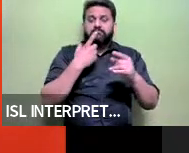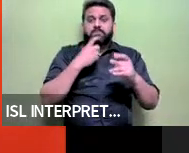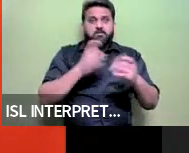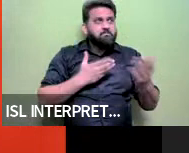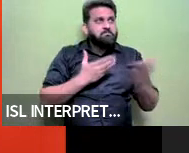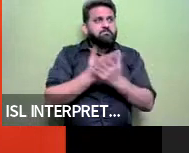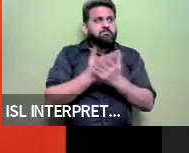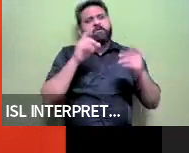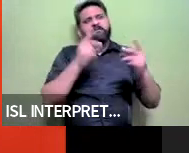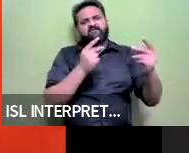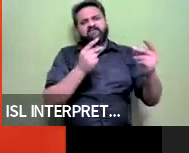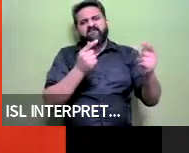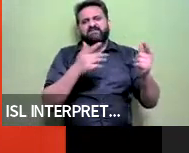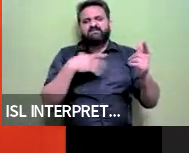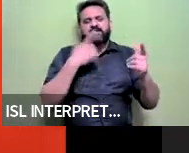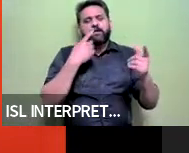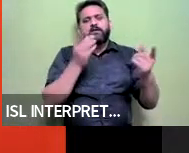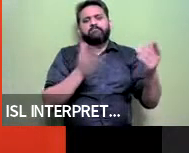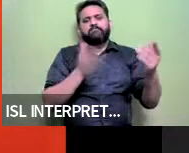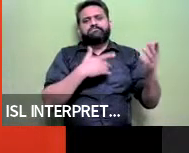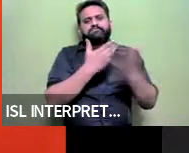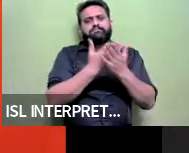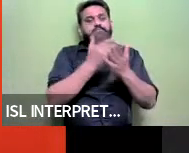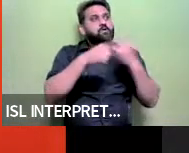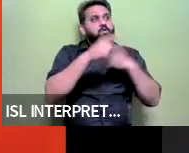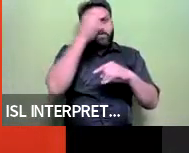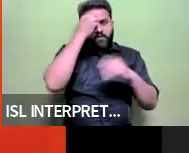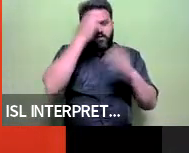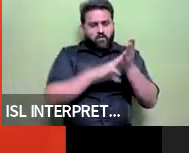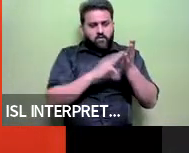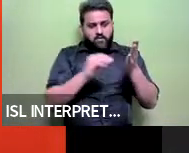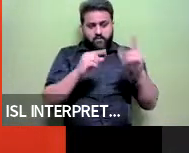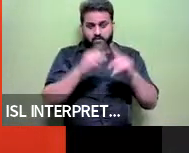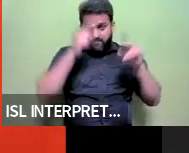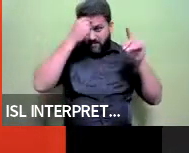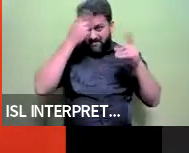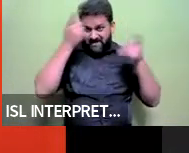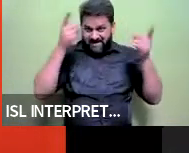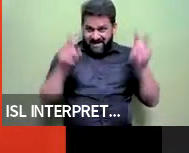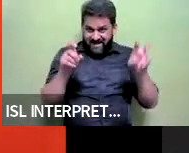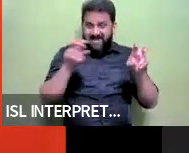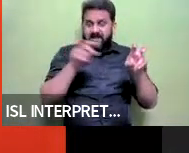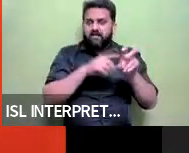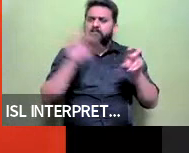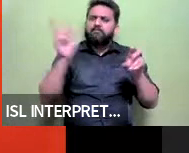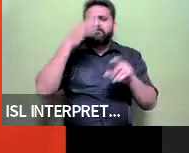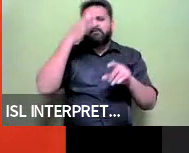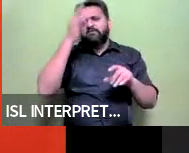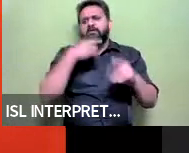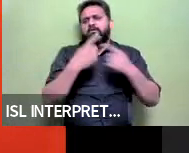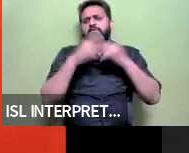fast as a coach, or they know the mood problem very well, so they can know that what you are talking